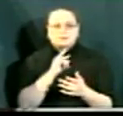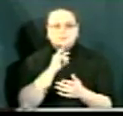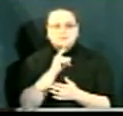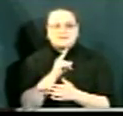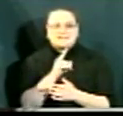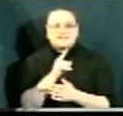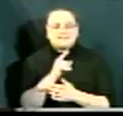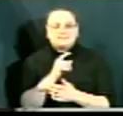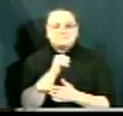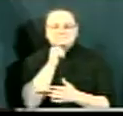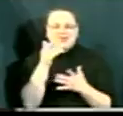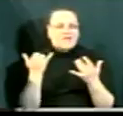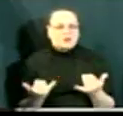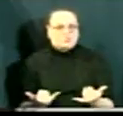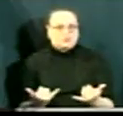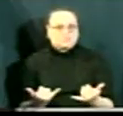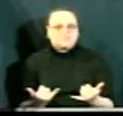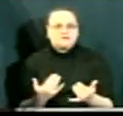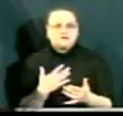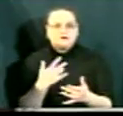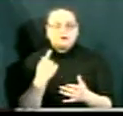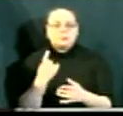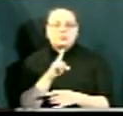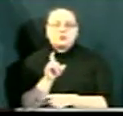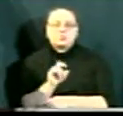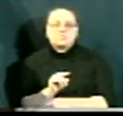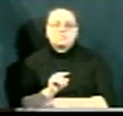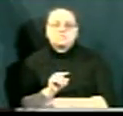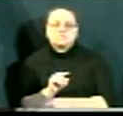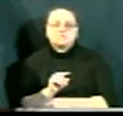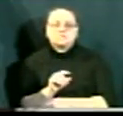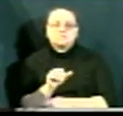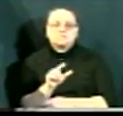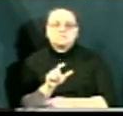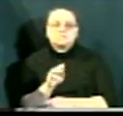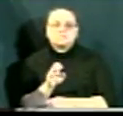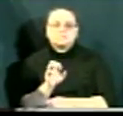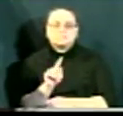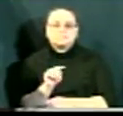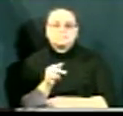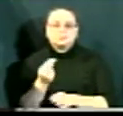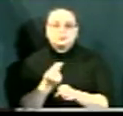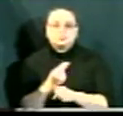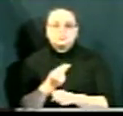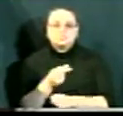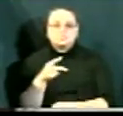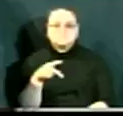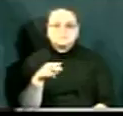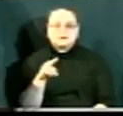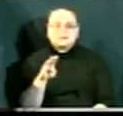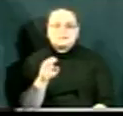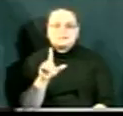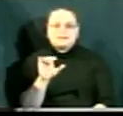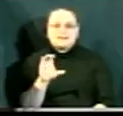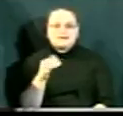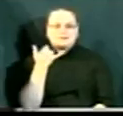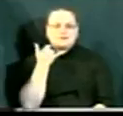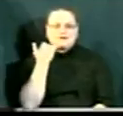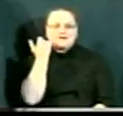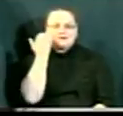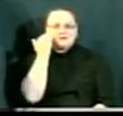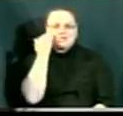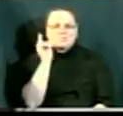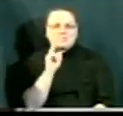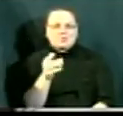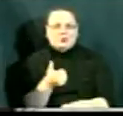outdated. One of the questions was, did Albert use a public phone? If you know where they are